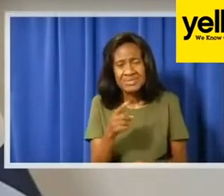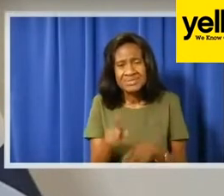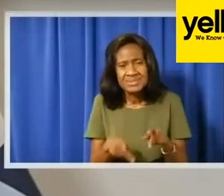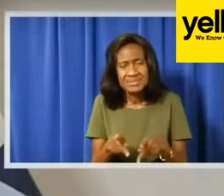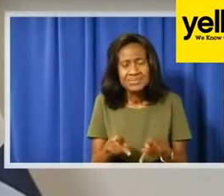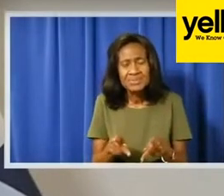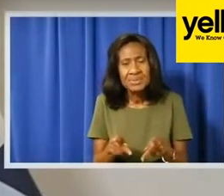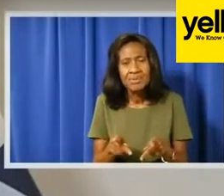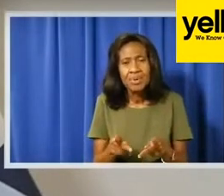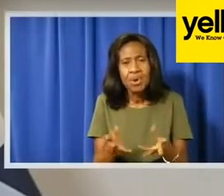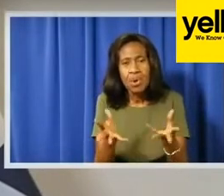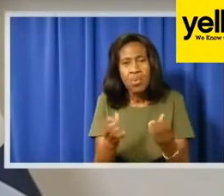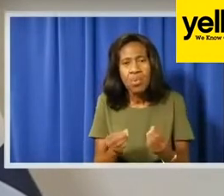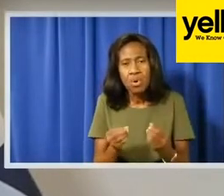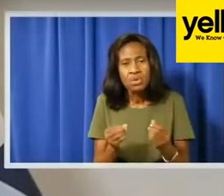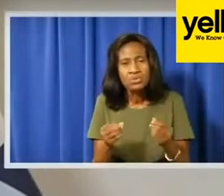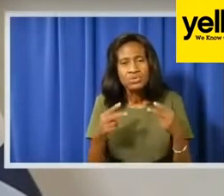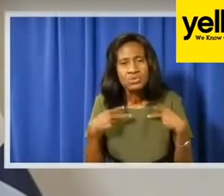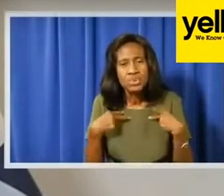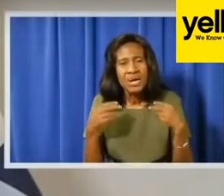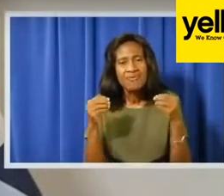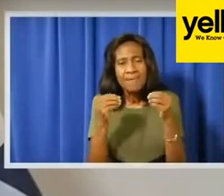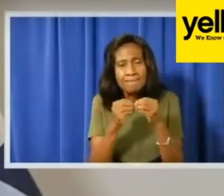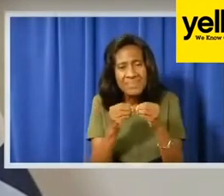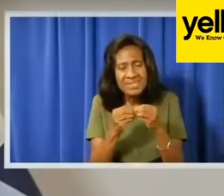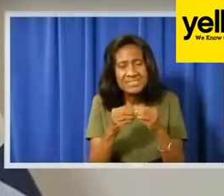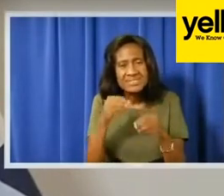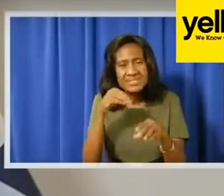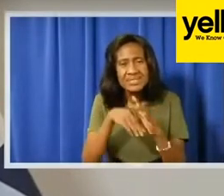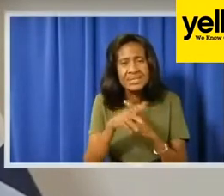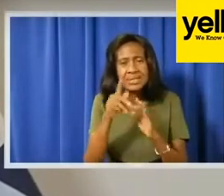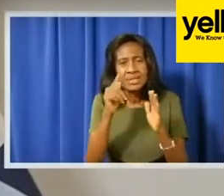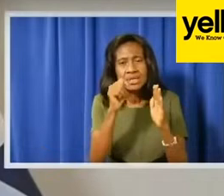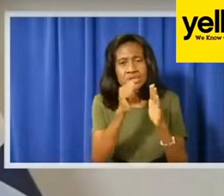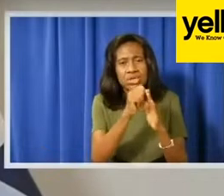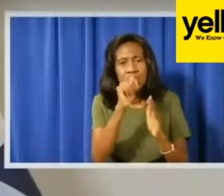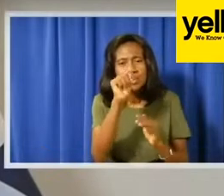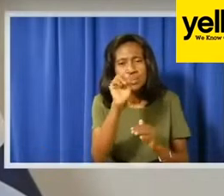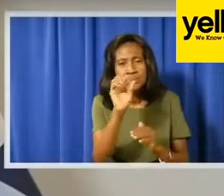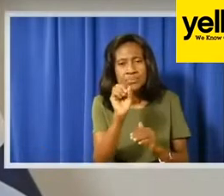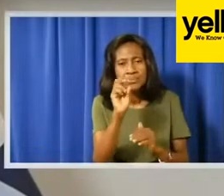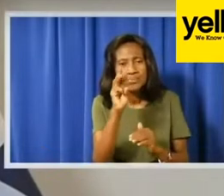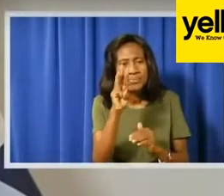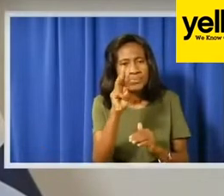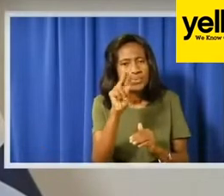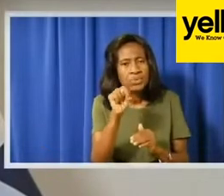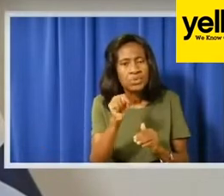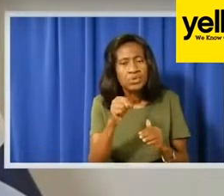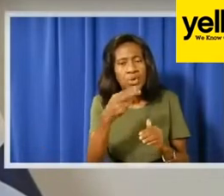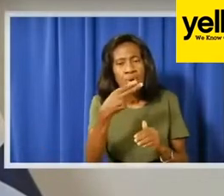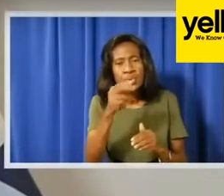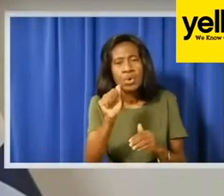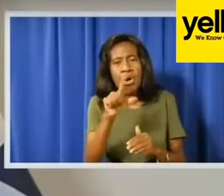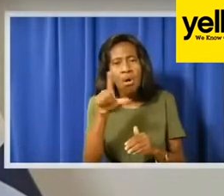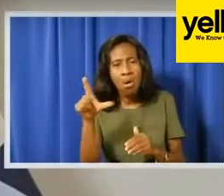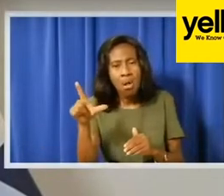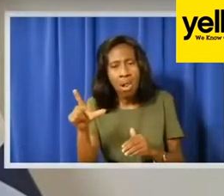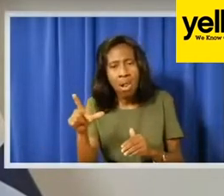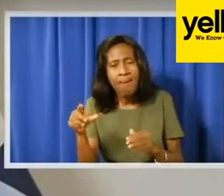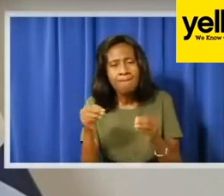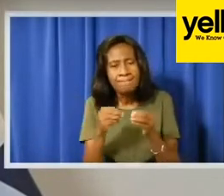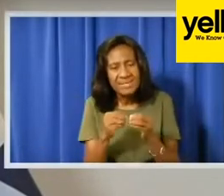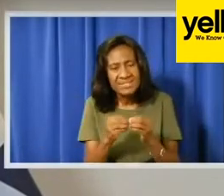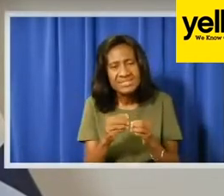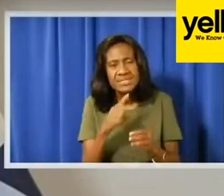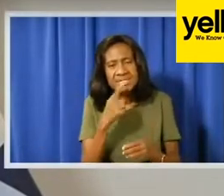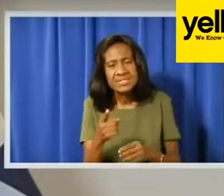so persons can come and they can share and ask the questions to demystify a lot of it. And we're going to have to